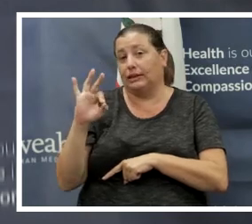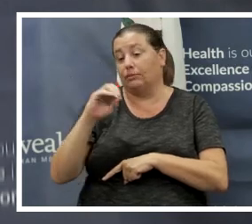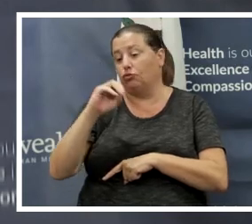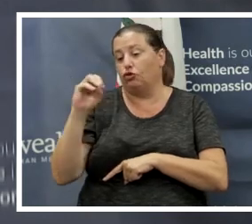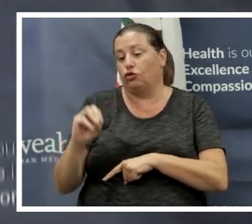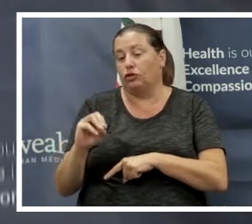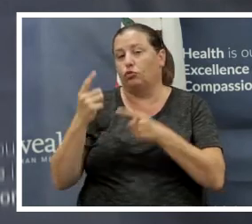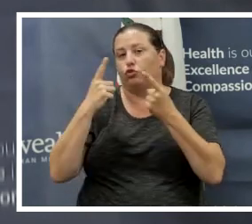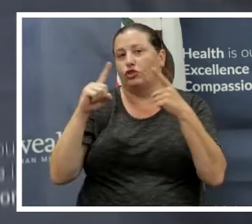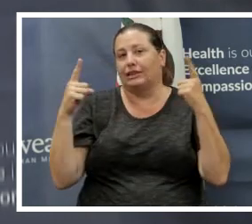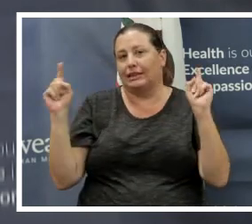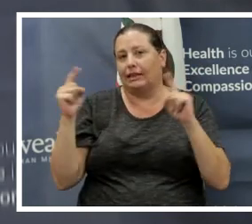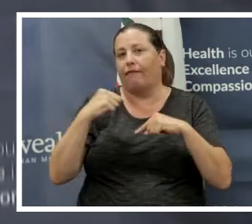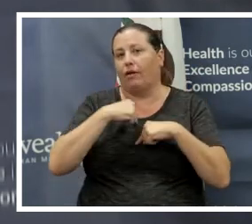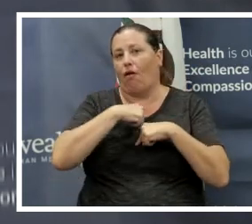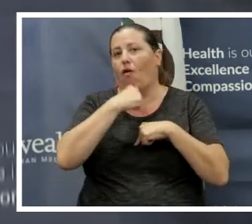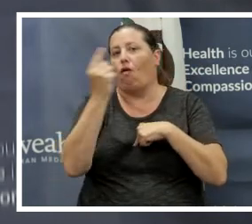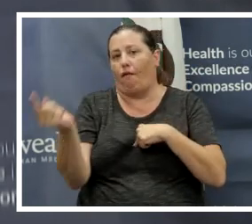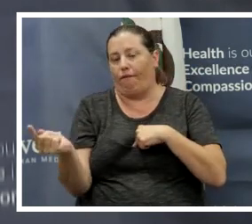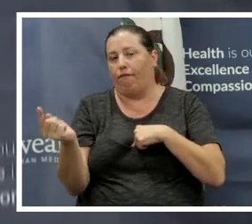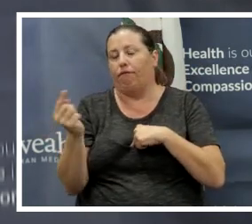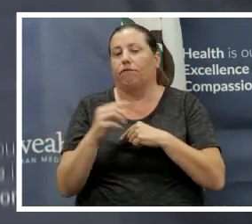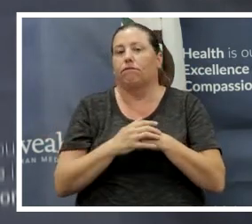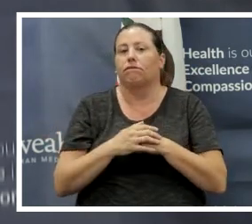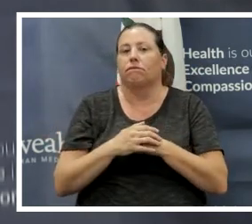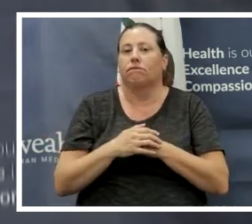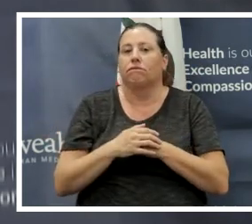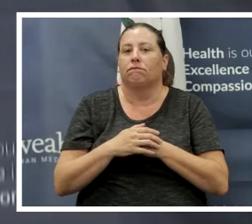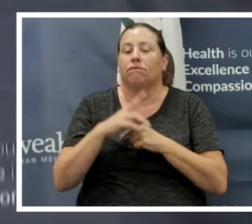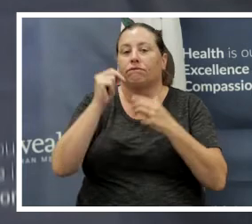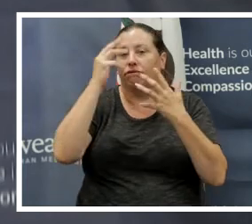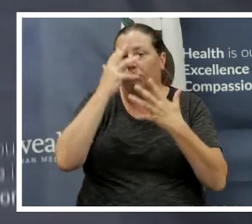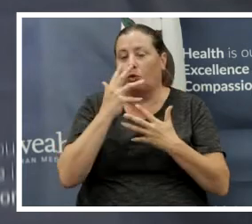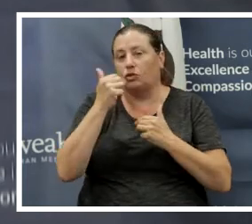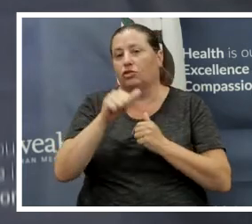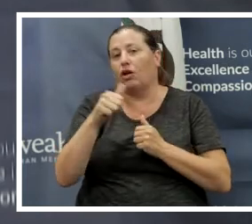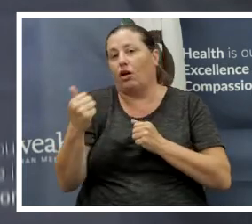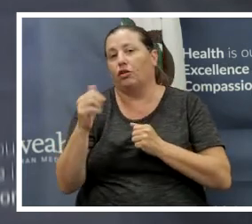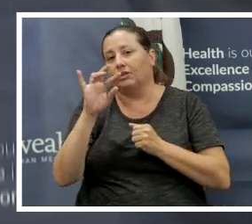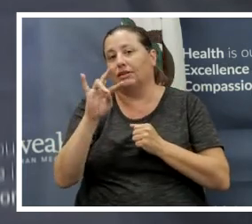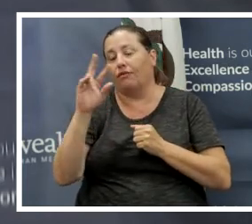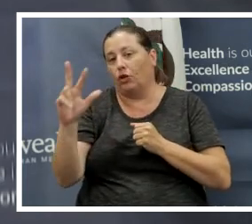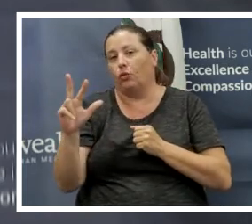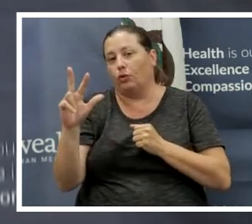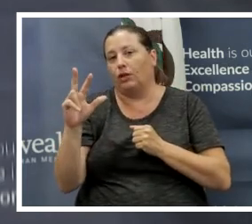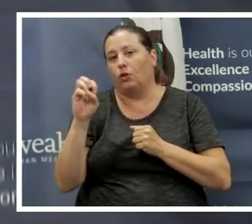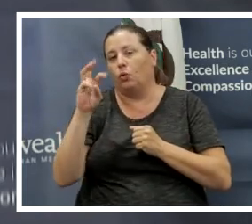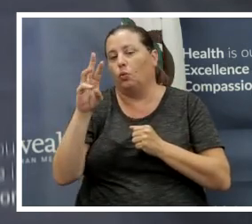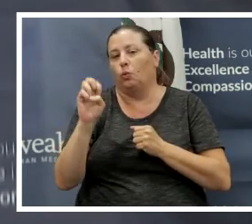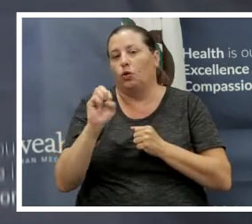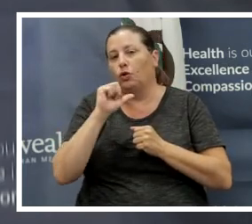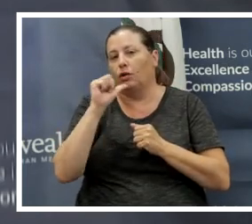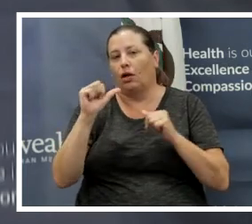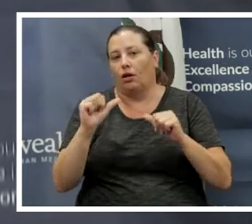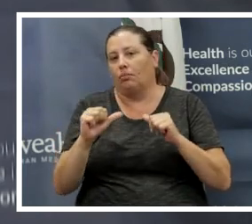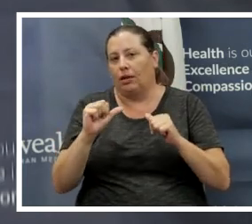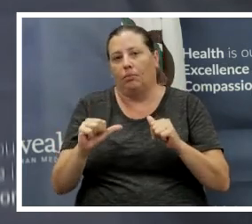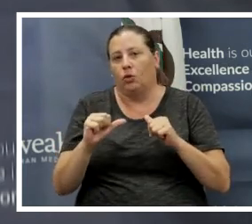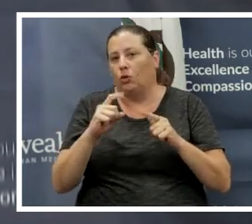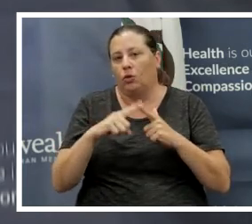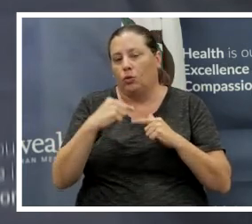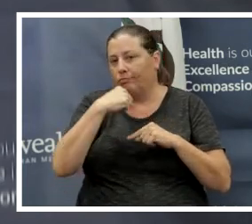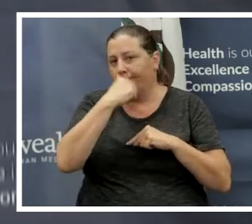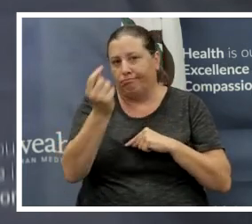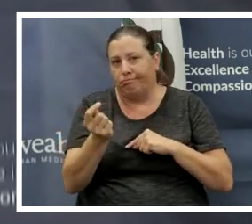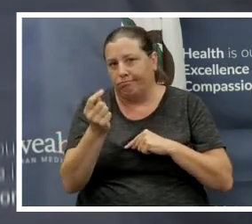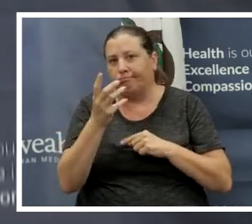weaned off the ventilator. Unfortunately, the other 73 were not able to be weaned, and